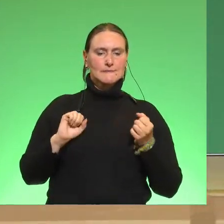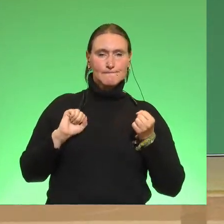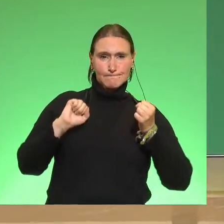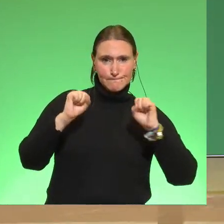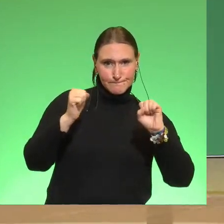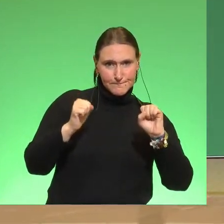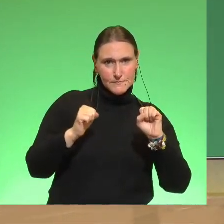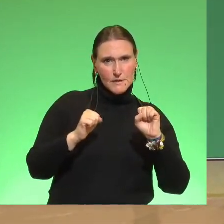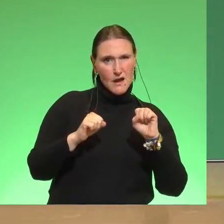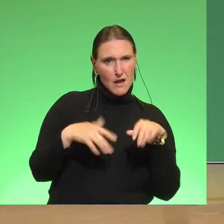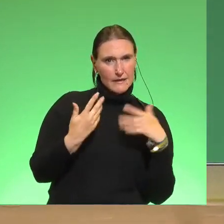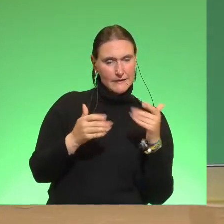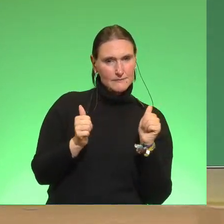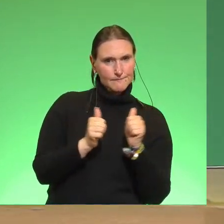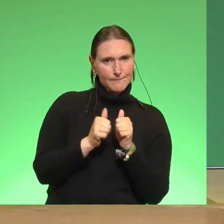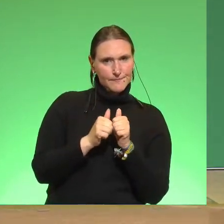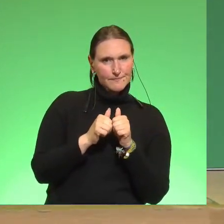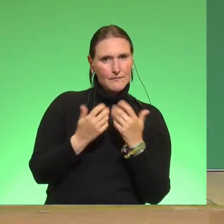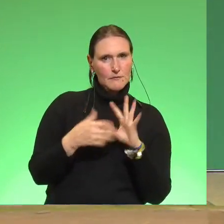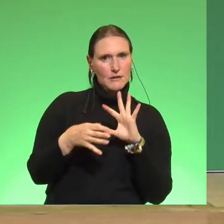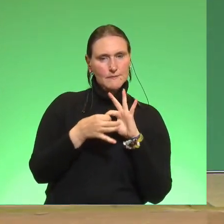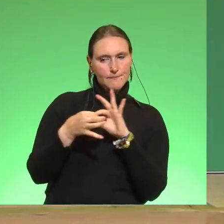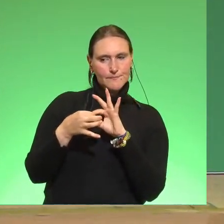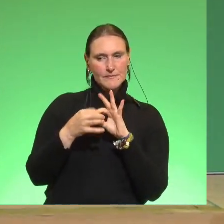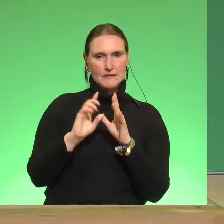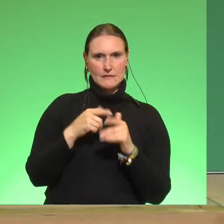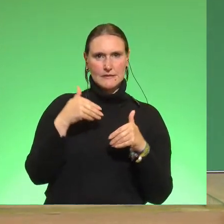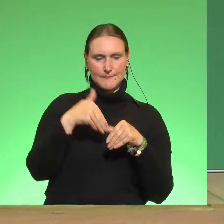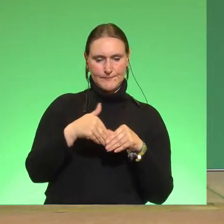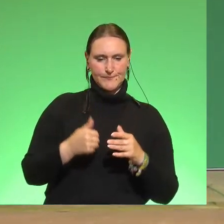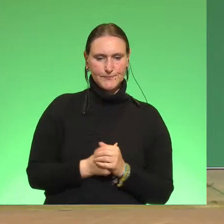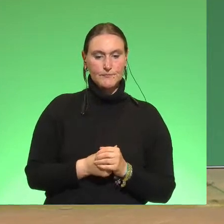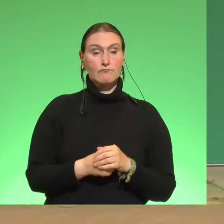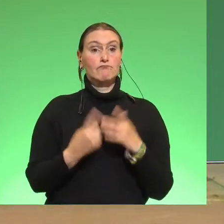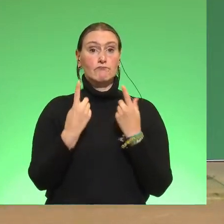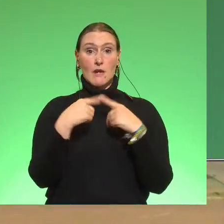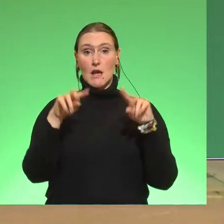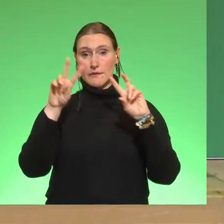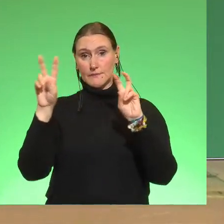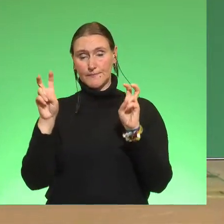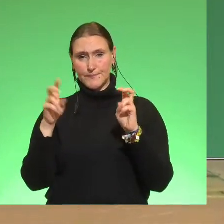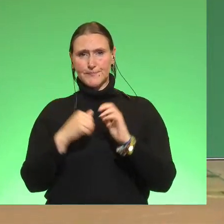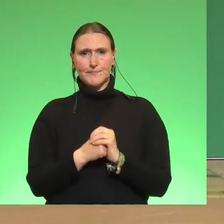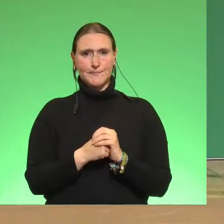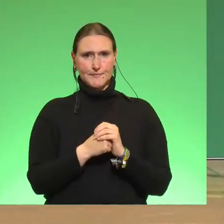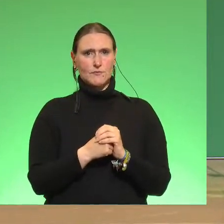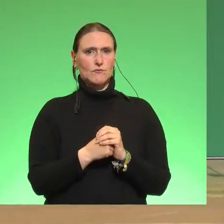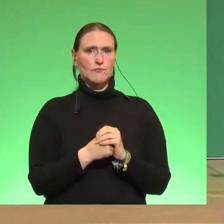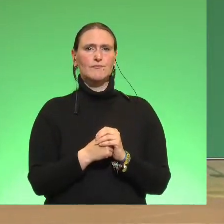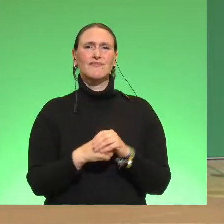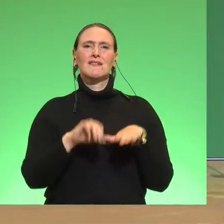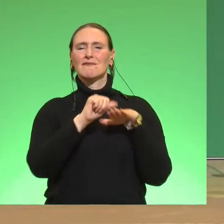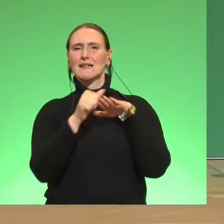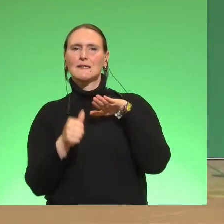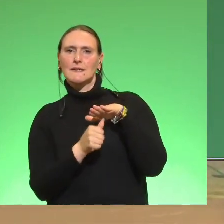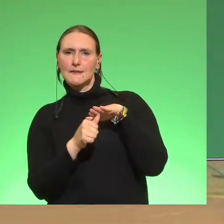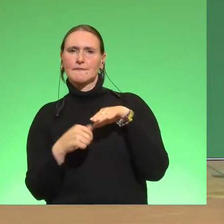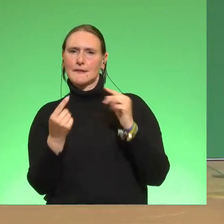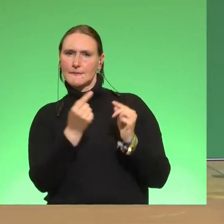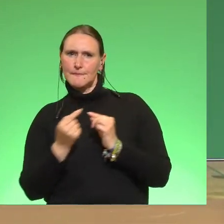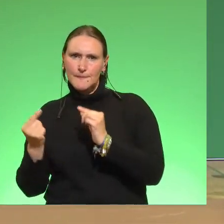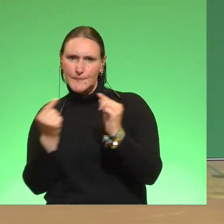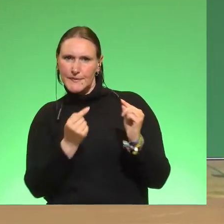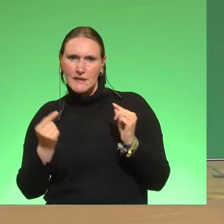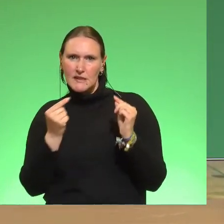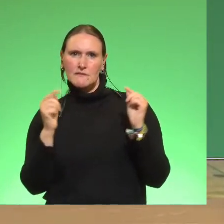that subordination." End of quote. Other quote, "If subordinate discourse in the presence of the dominant is a